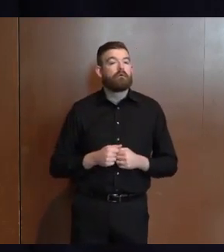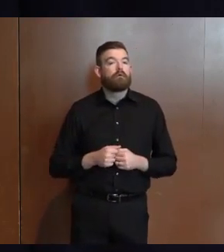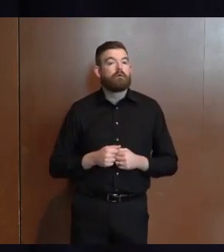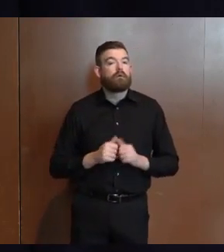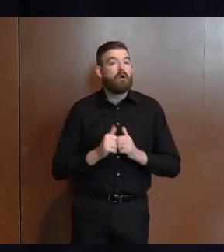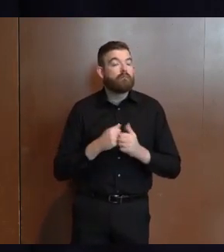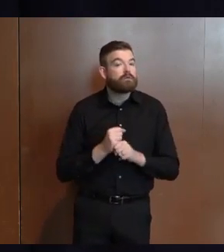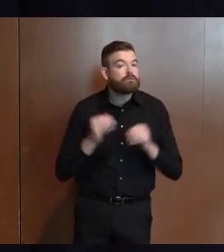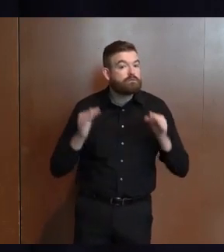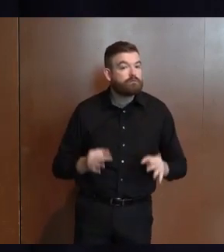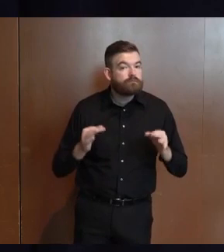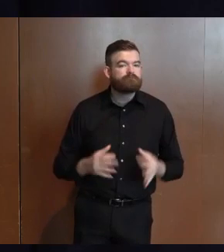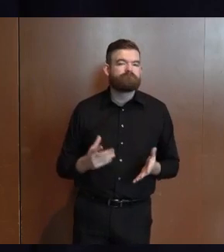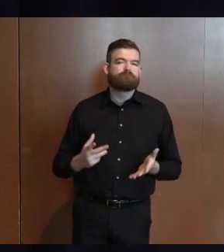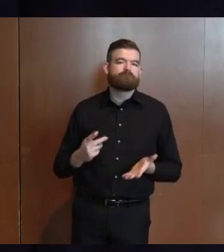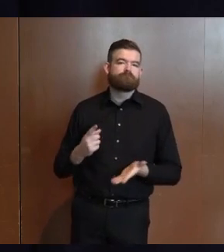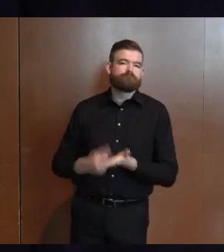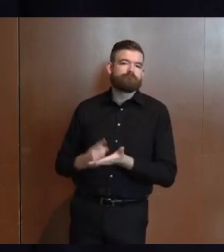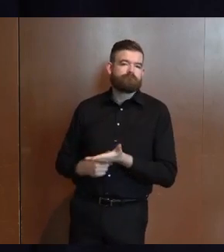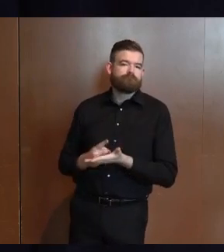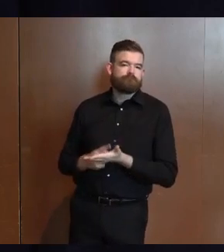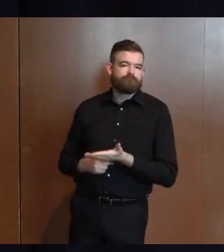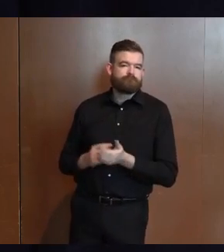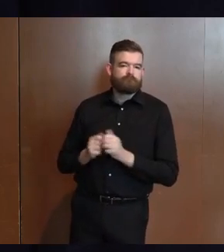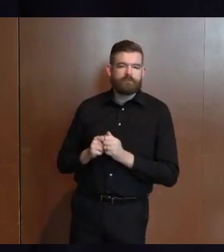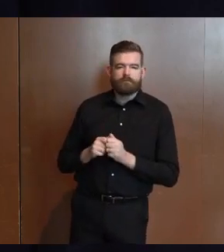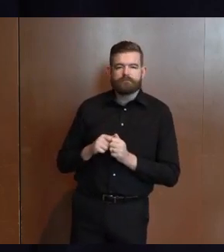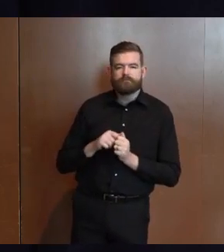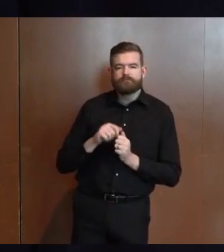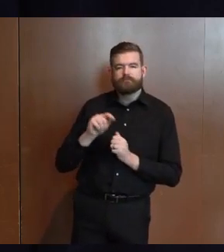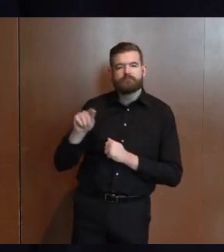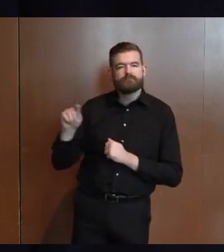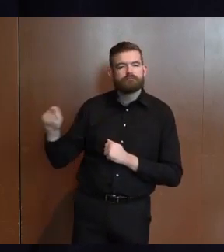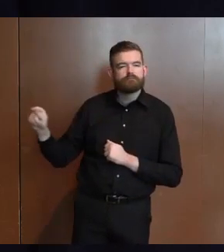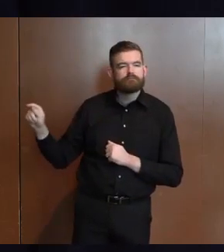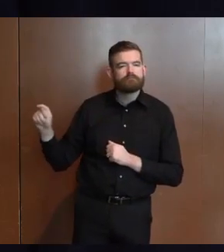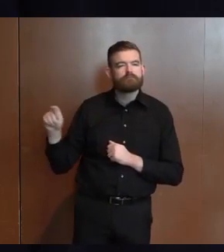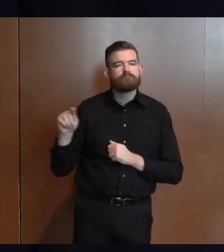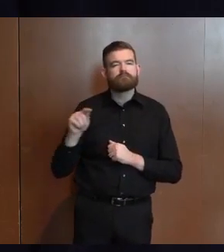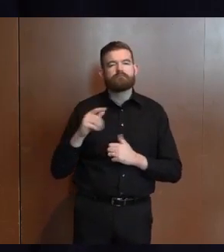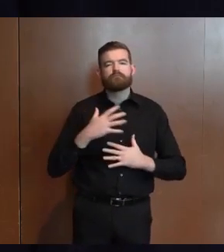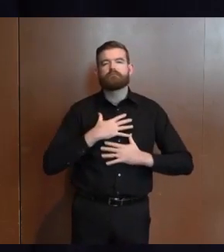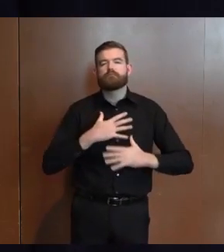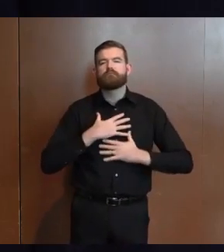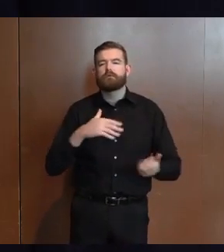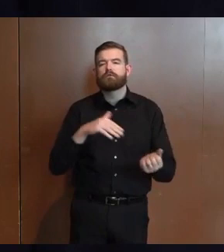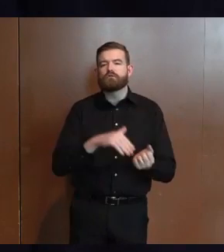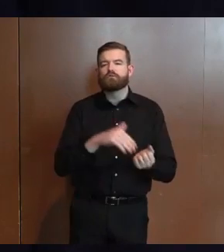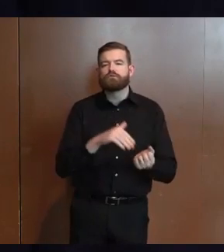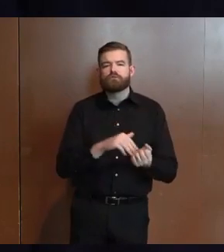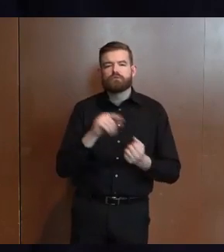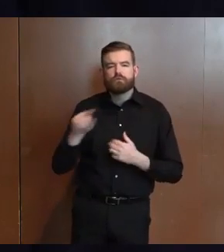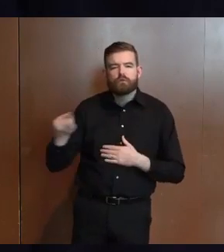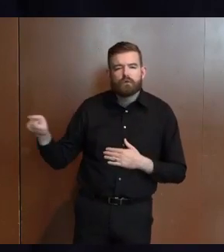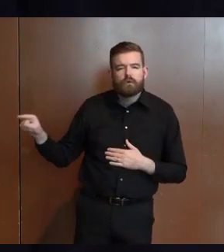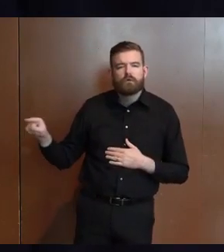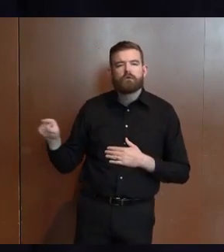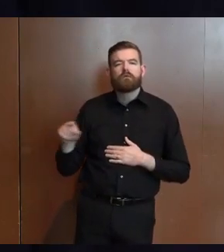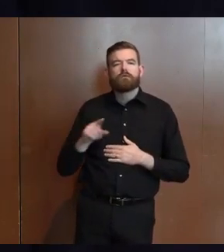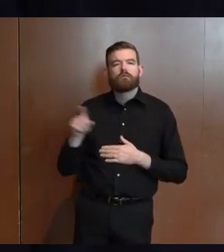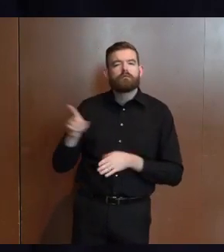coordination with our intensivists, our pulmonary specialists that are forming together in groups to advise